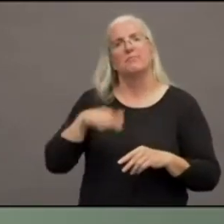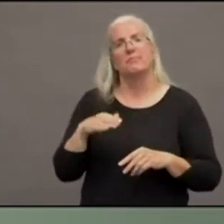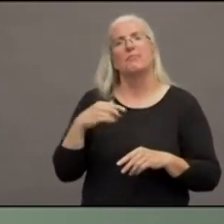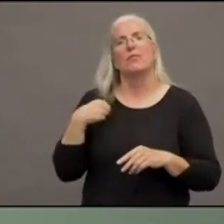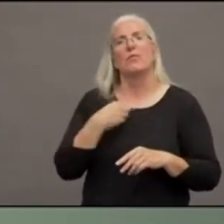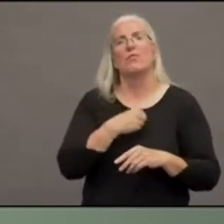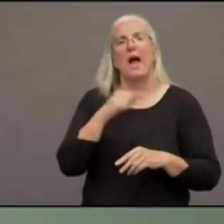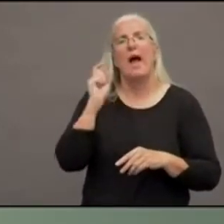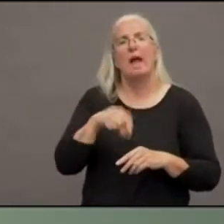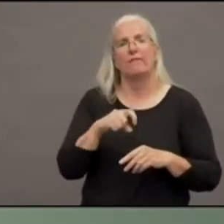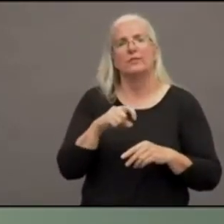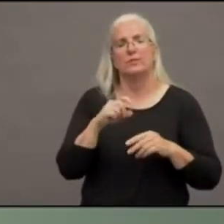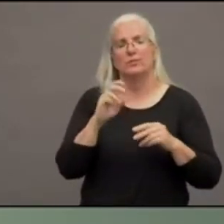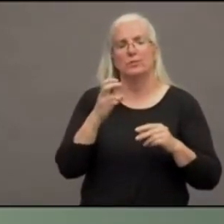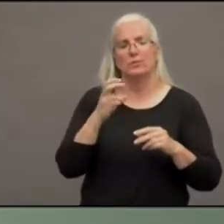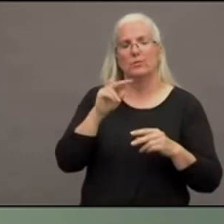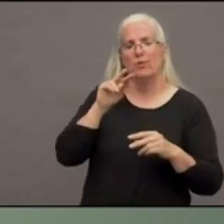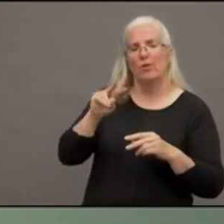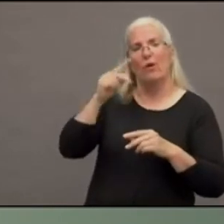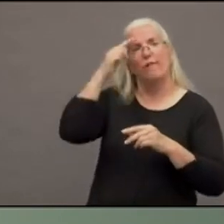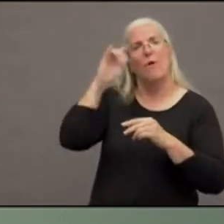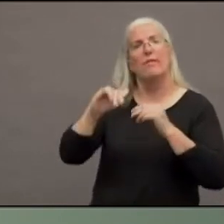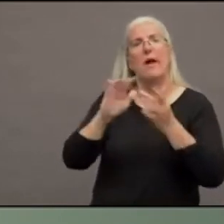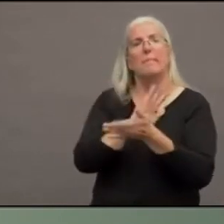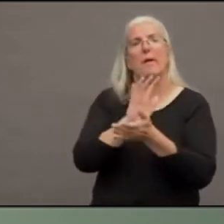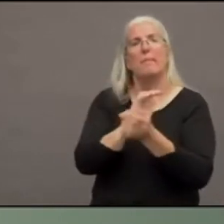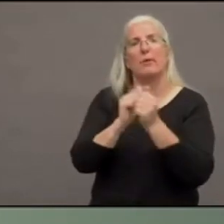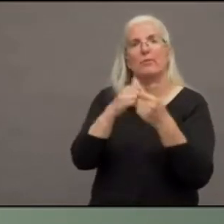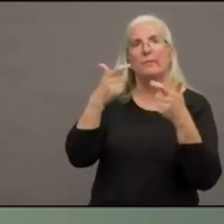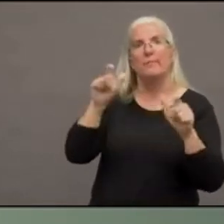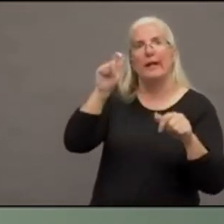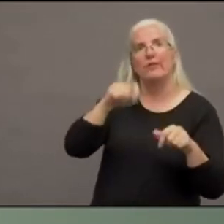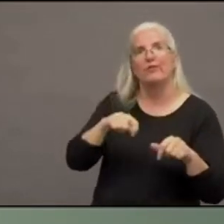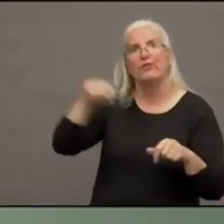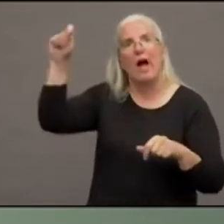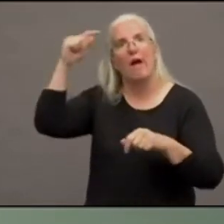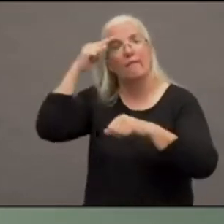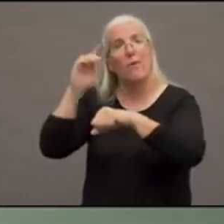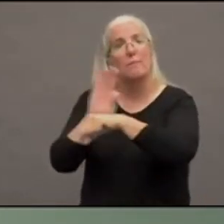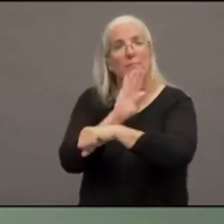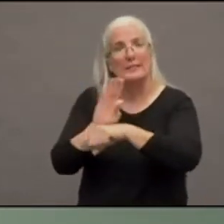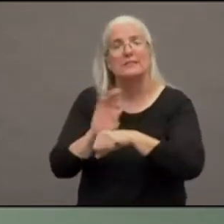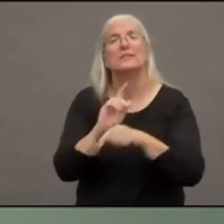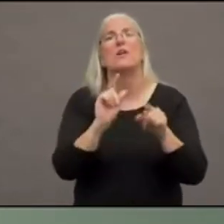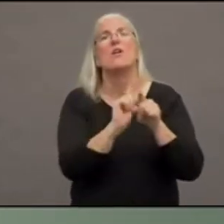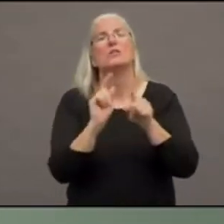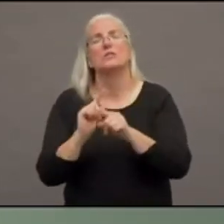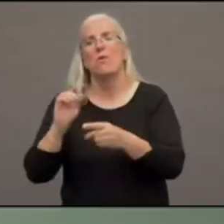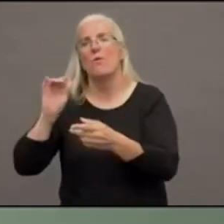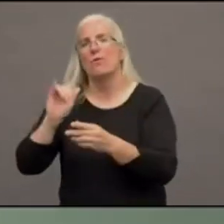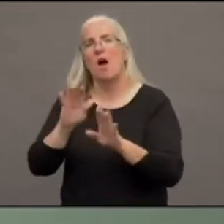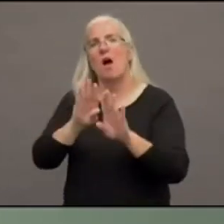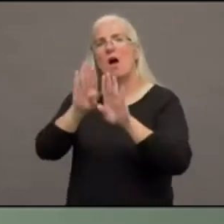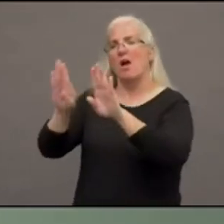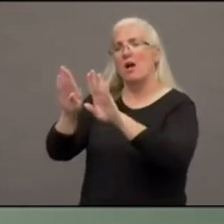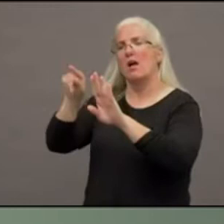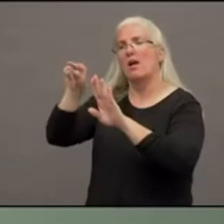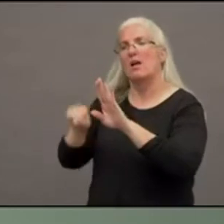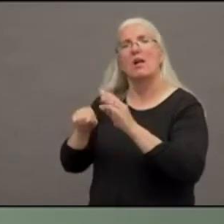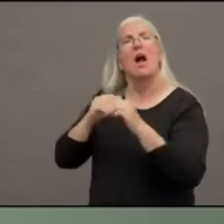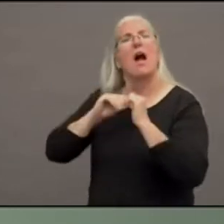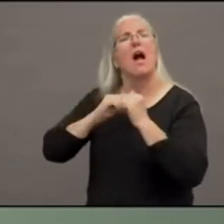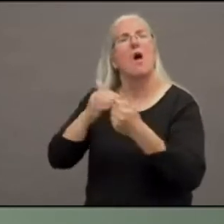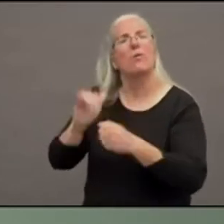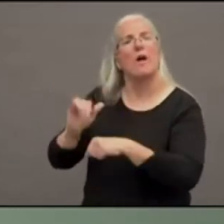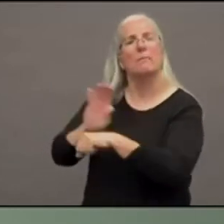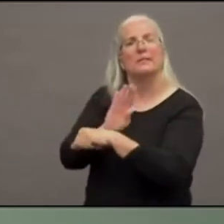mark, our social distancing protocol visitor information sheet that are supposed to be posted at every single open facility. We